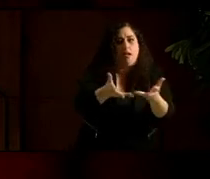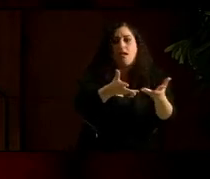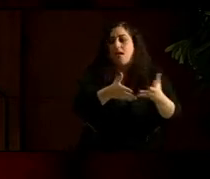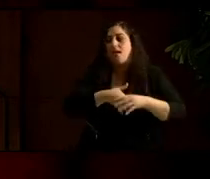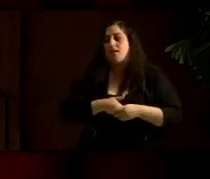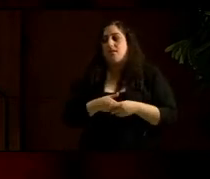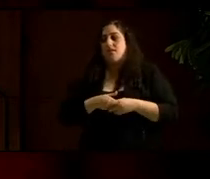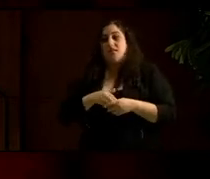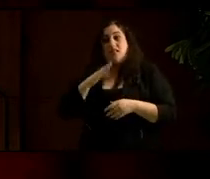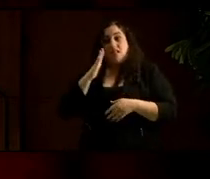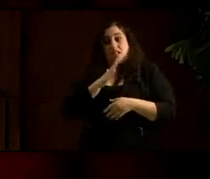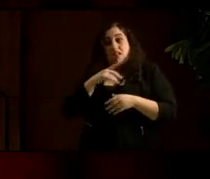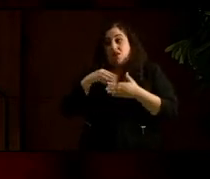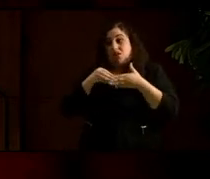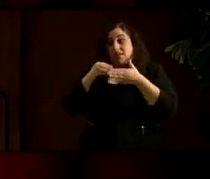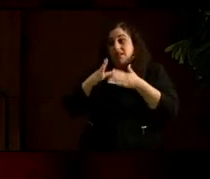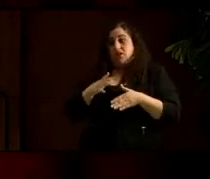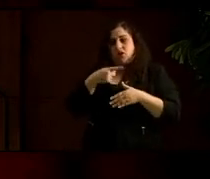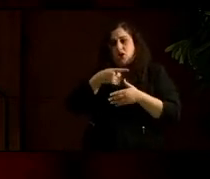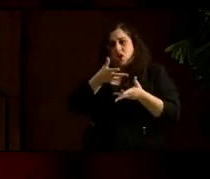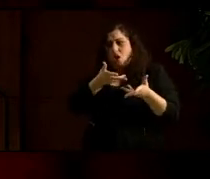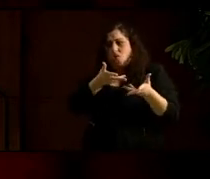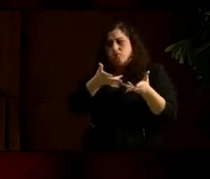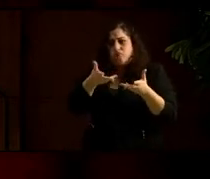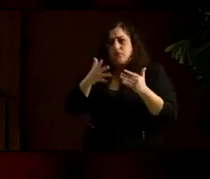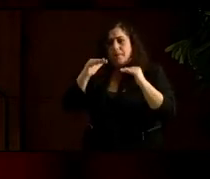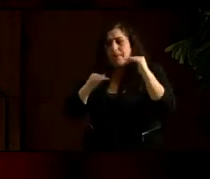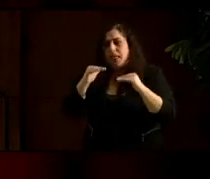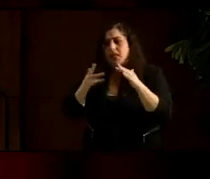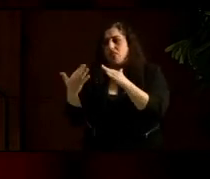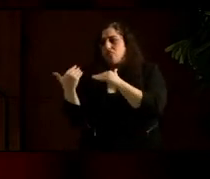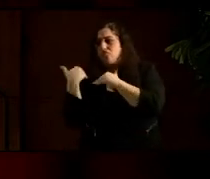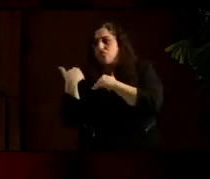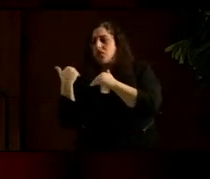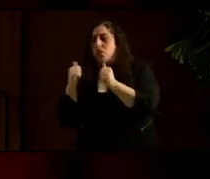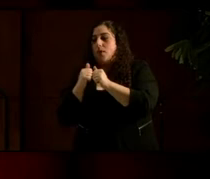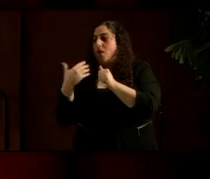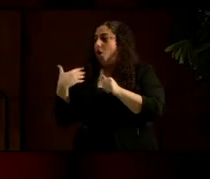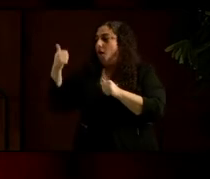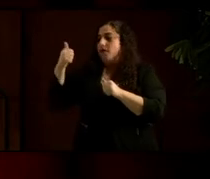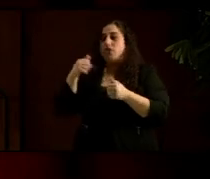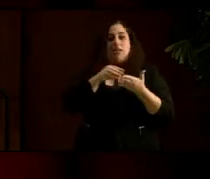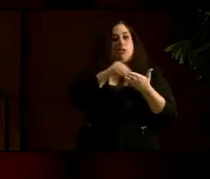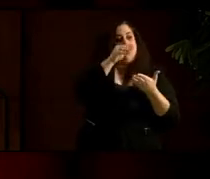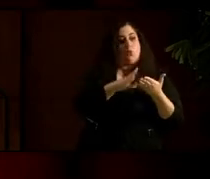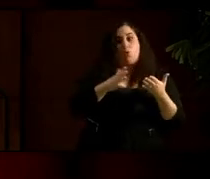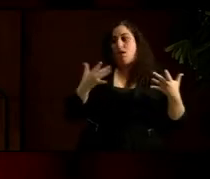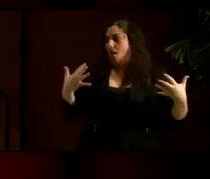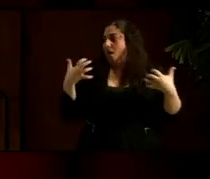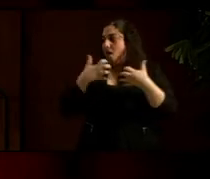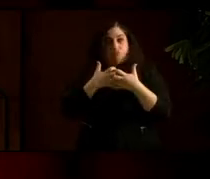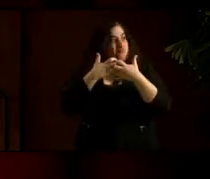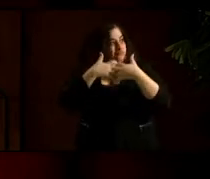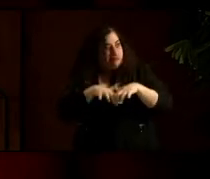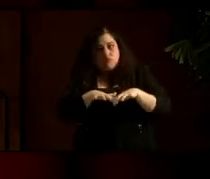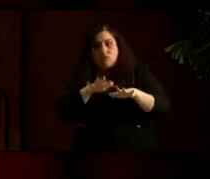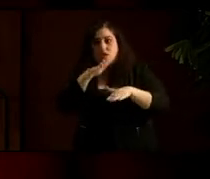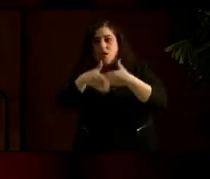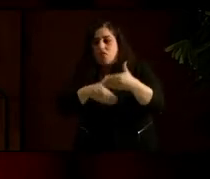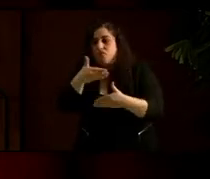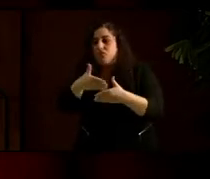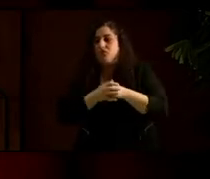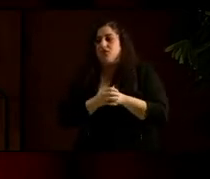their academics with their duties as officers. I now have the good fortune to introduce one of those student leaders,